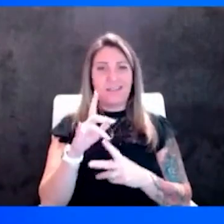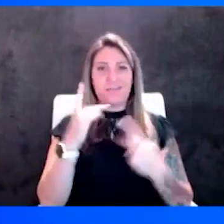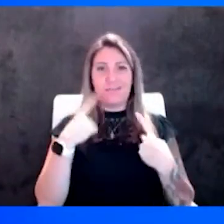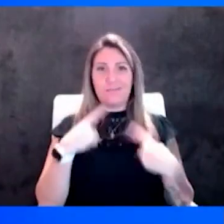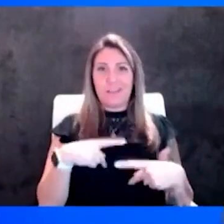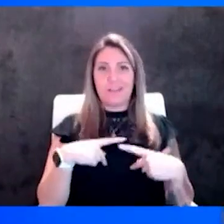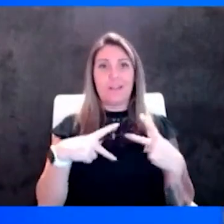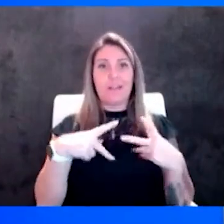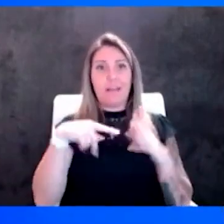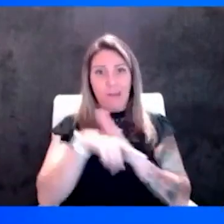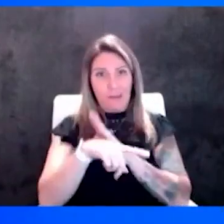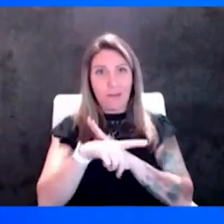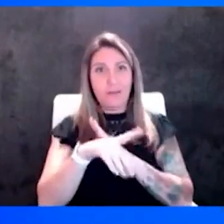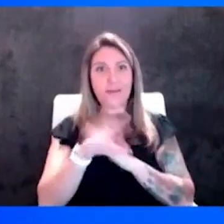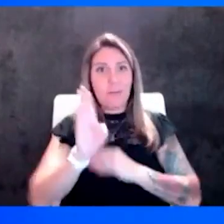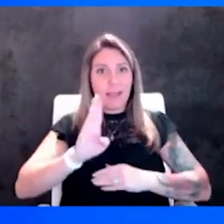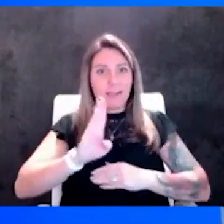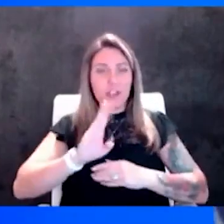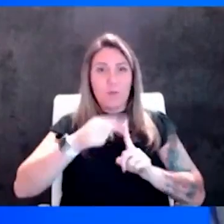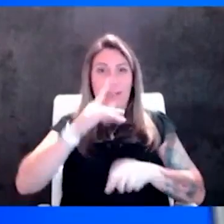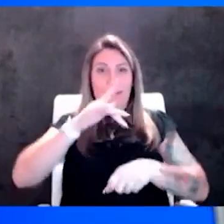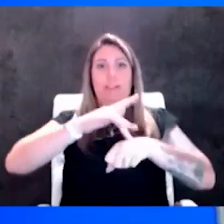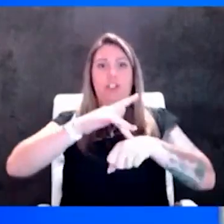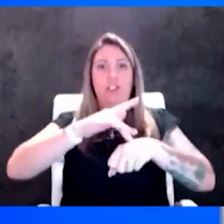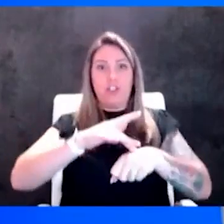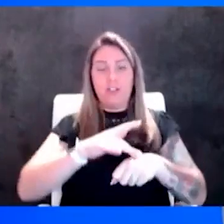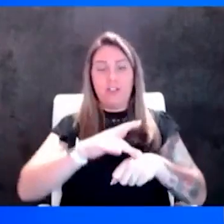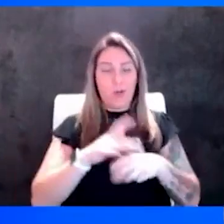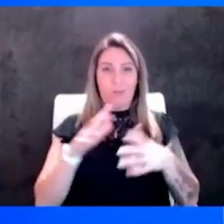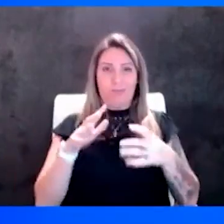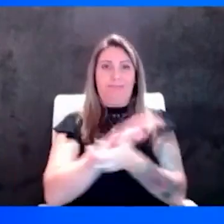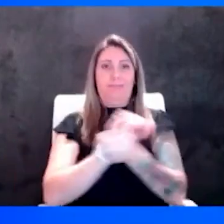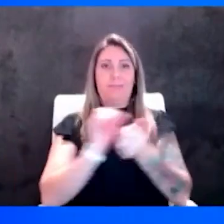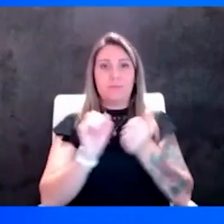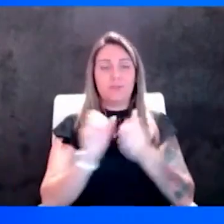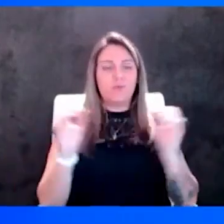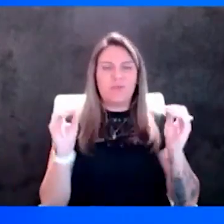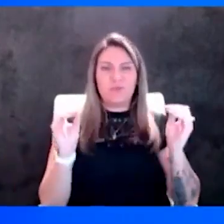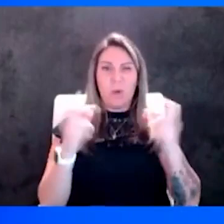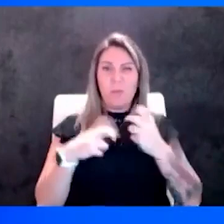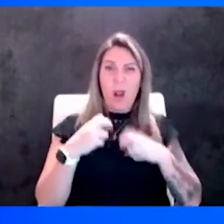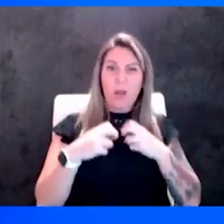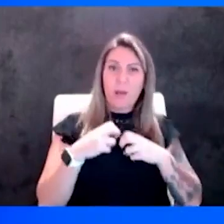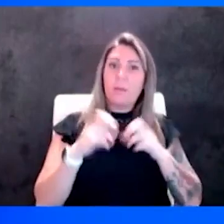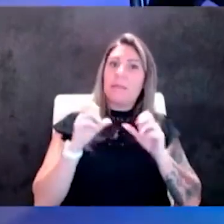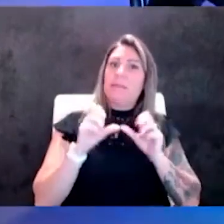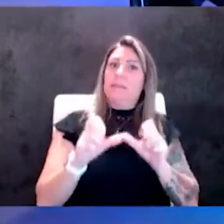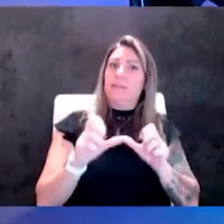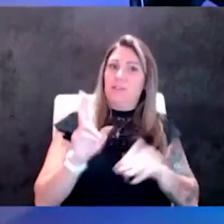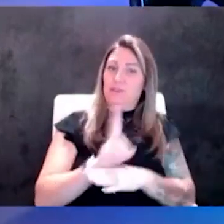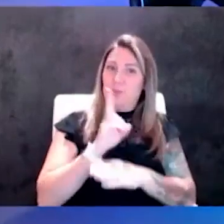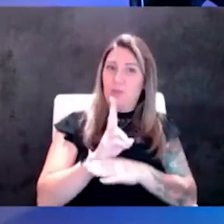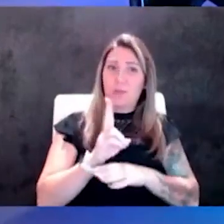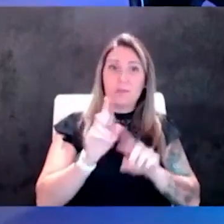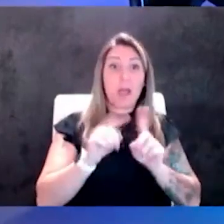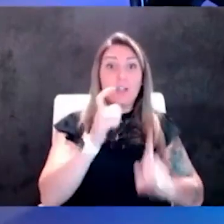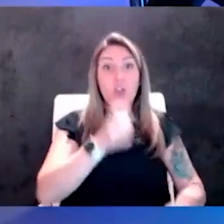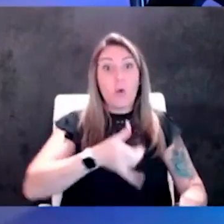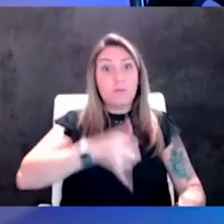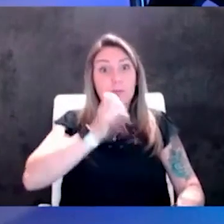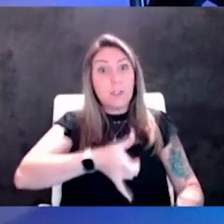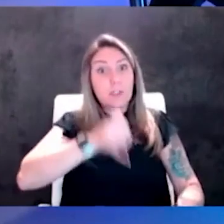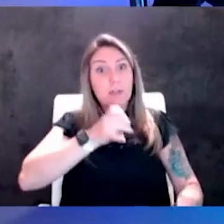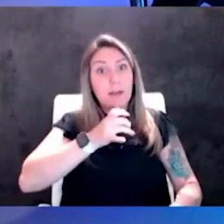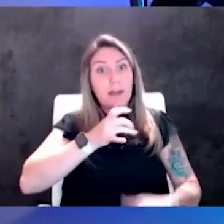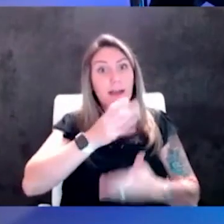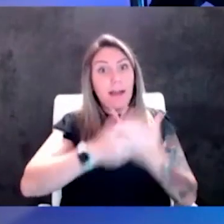on contact. So that should no longer be a problem, and keep using hand sanitizers. But don't drink the hand sanitizers. Don't drink on your hands.